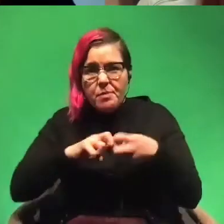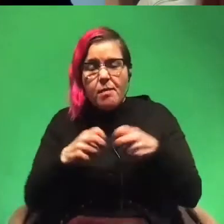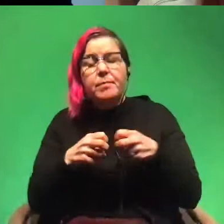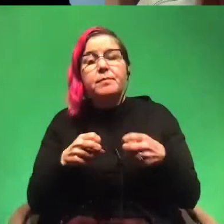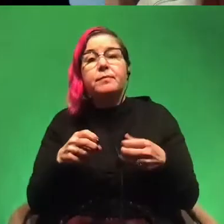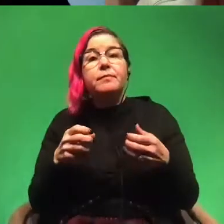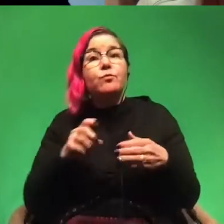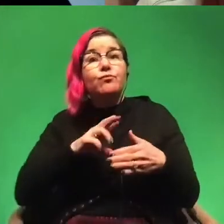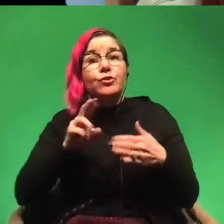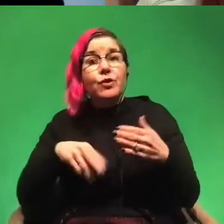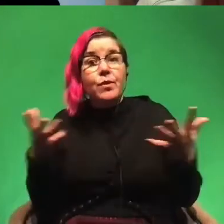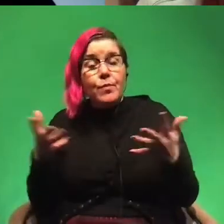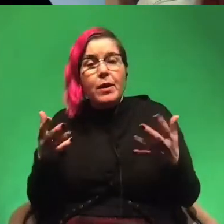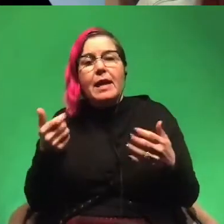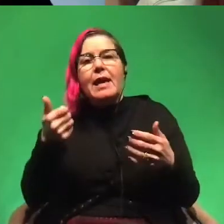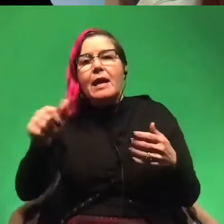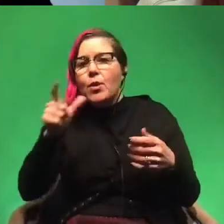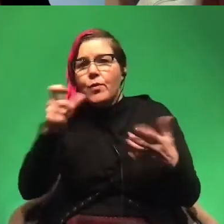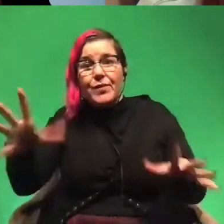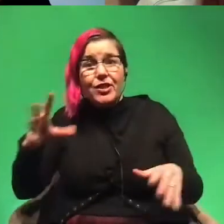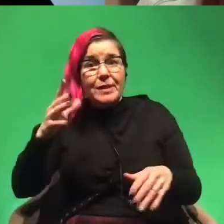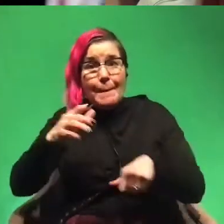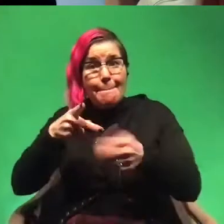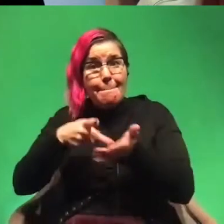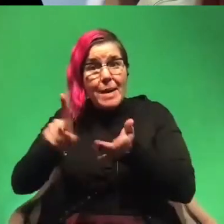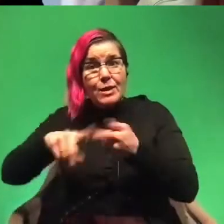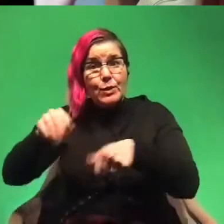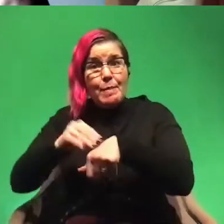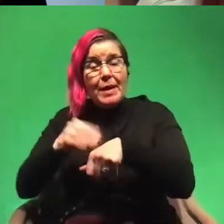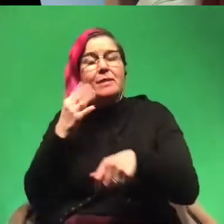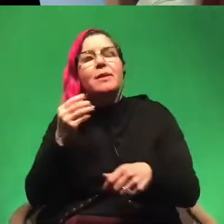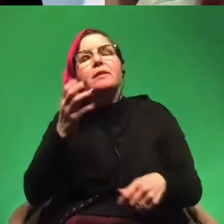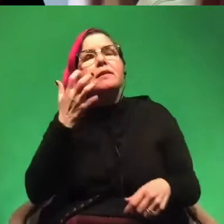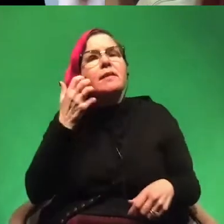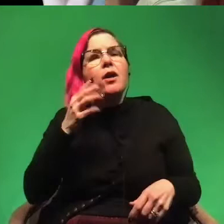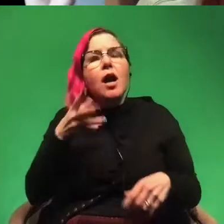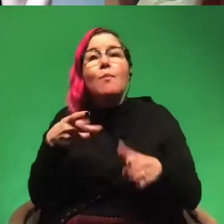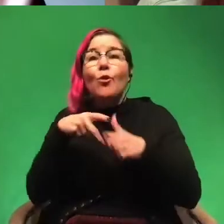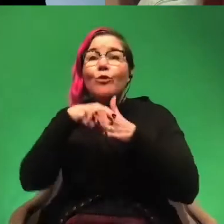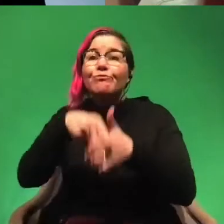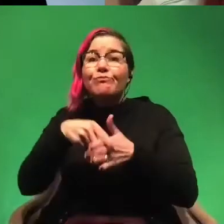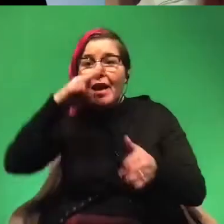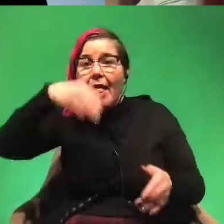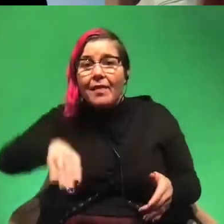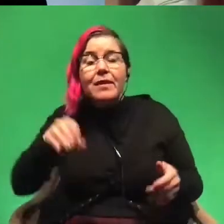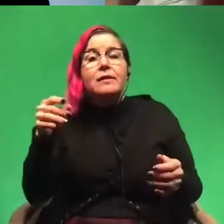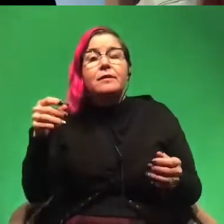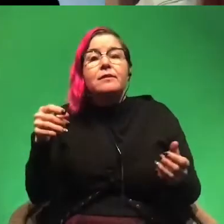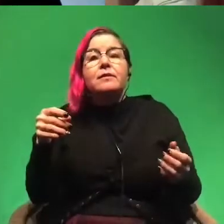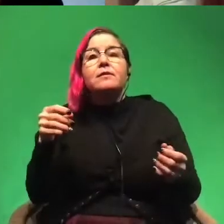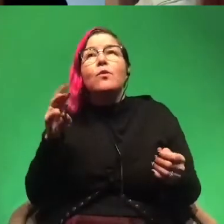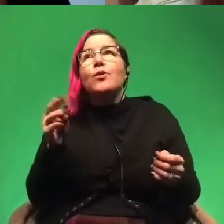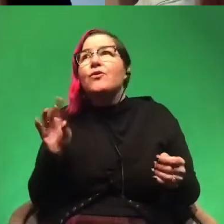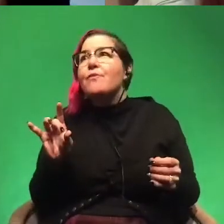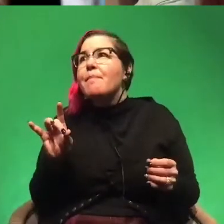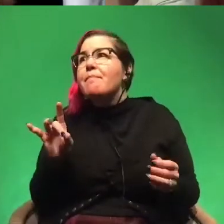that anybody who's ever done a pay to pet experience, whether it's with a tiger cub or you've ridden an elephant or you've paid to, I